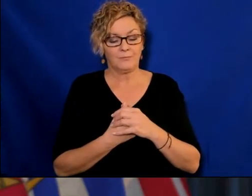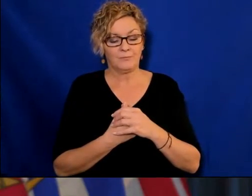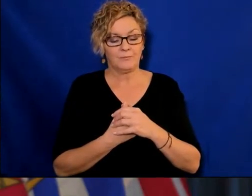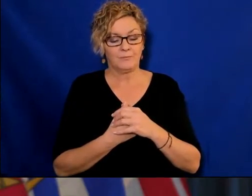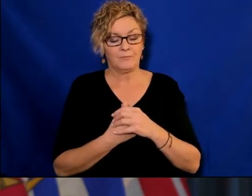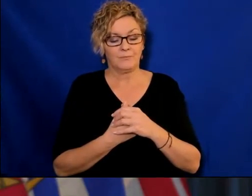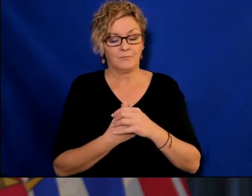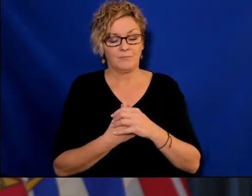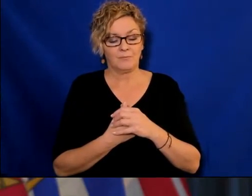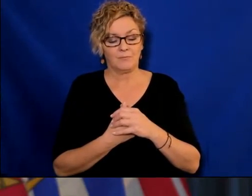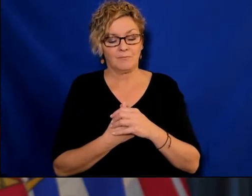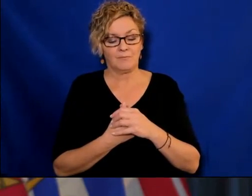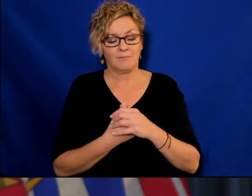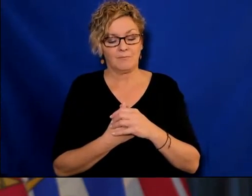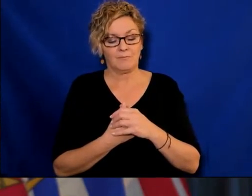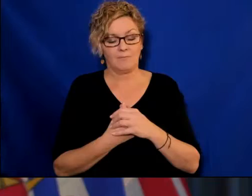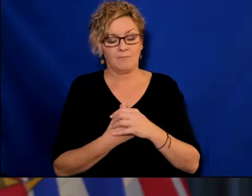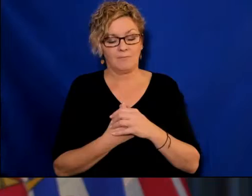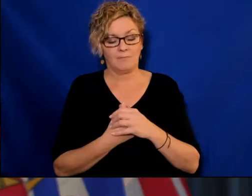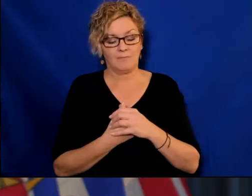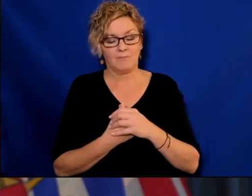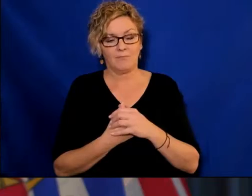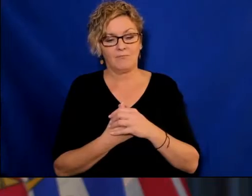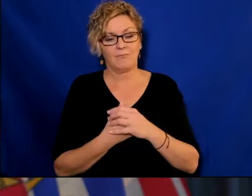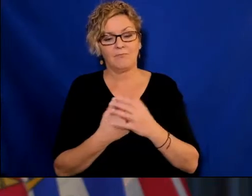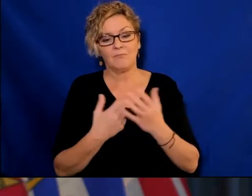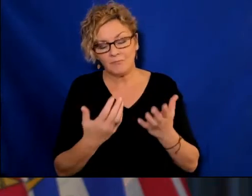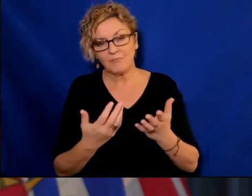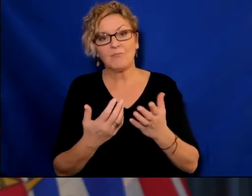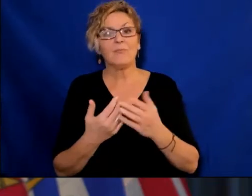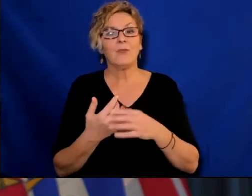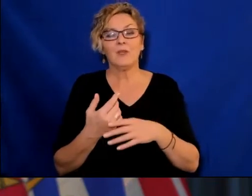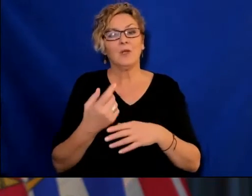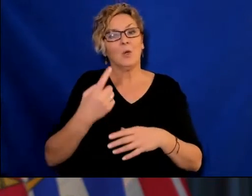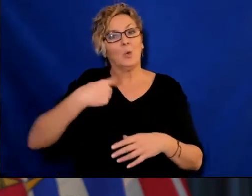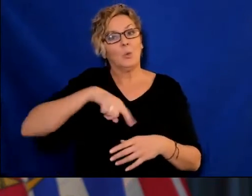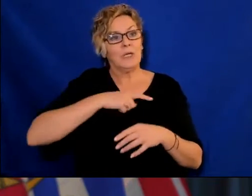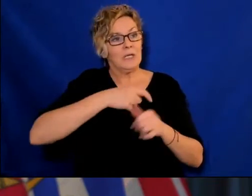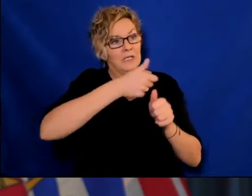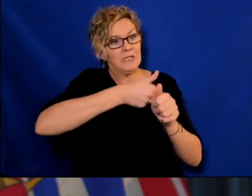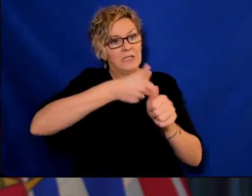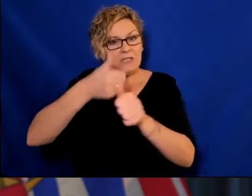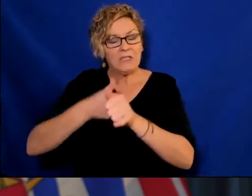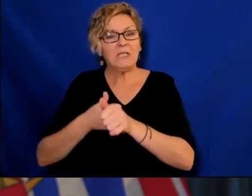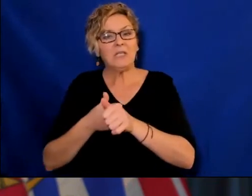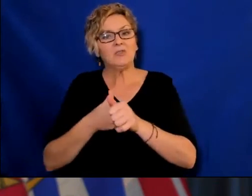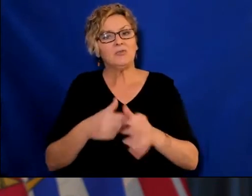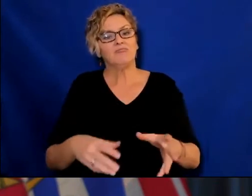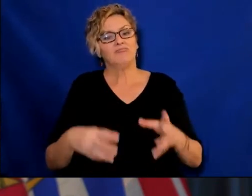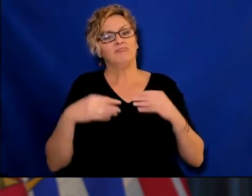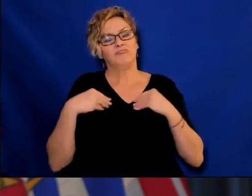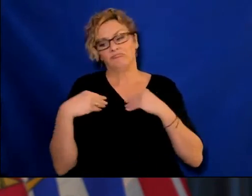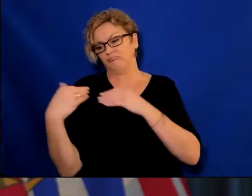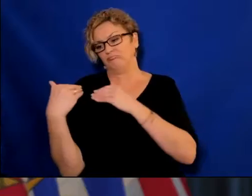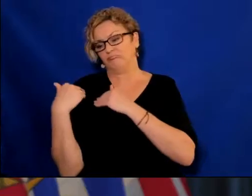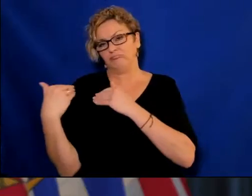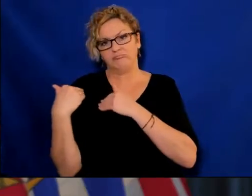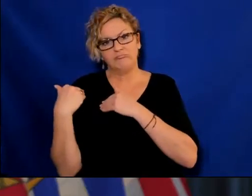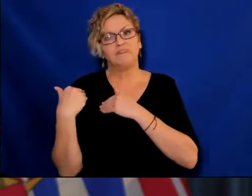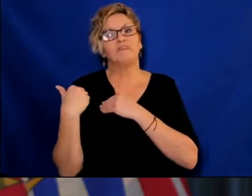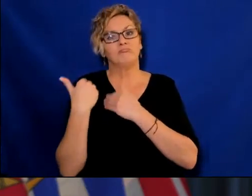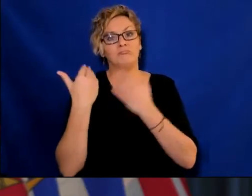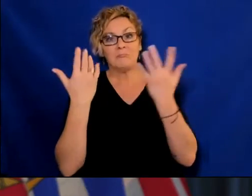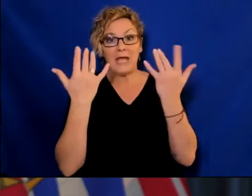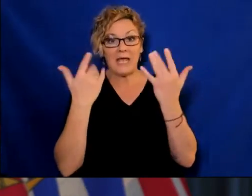we have a number of things that we do of personal behaviors, like cleaning your hands. For me, that is the perspective that we're